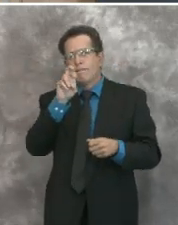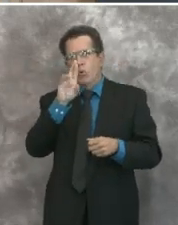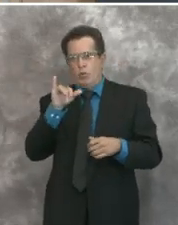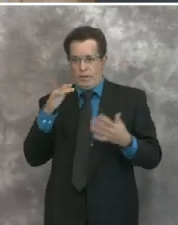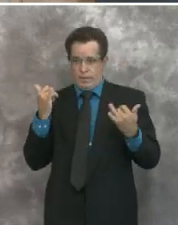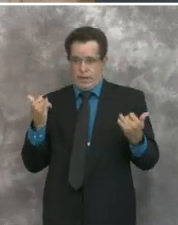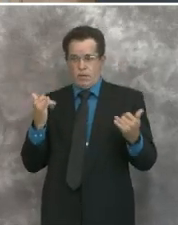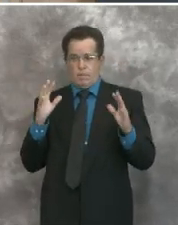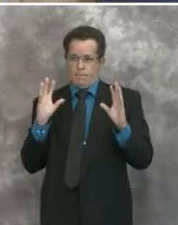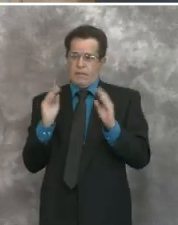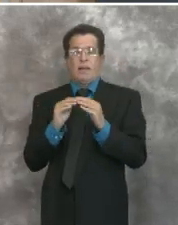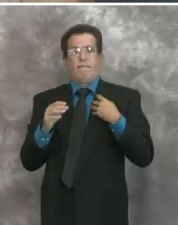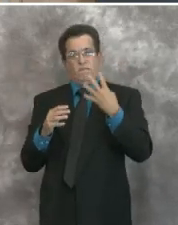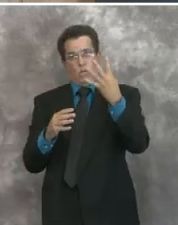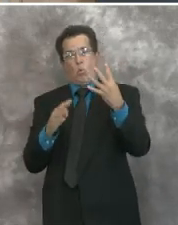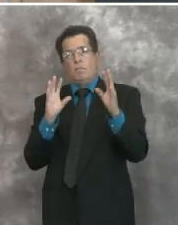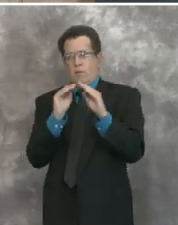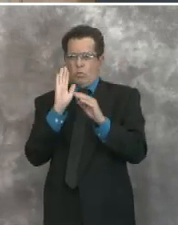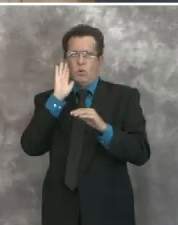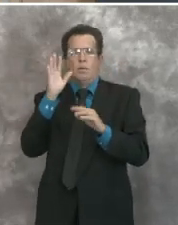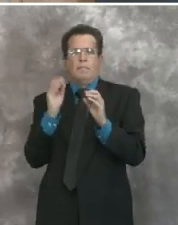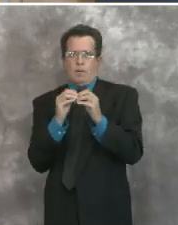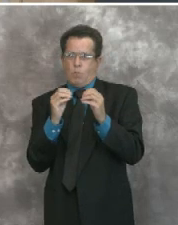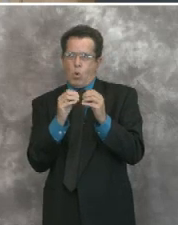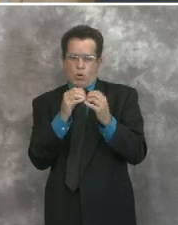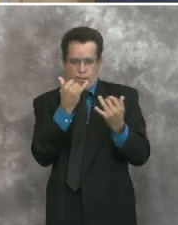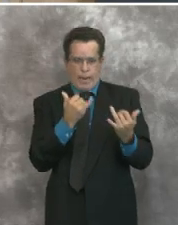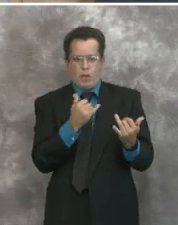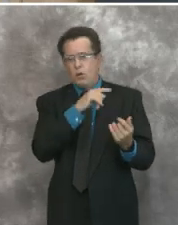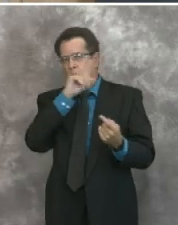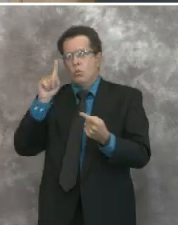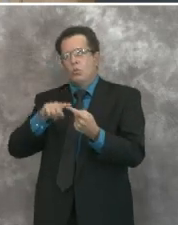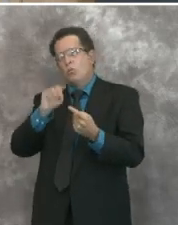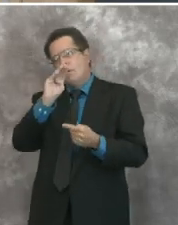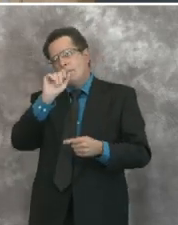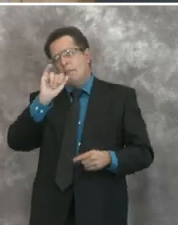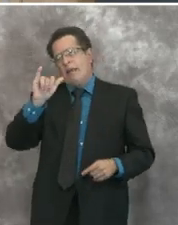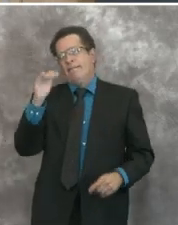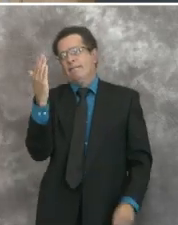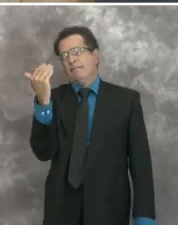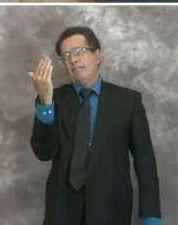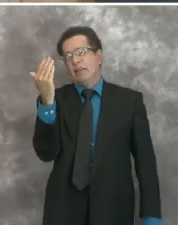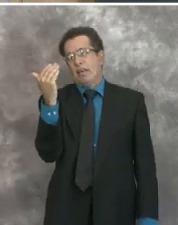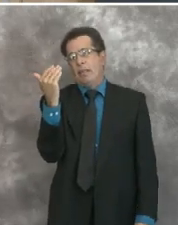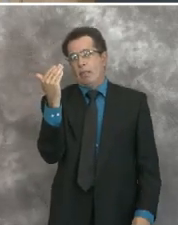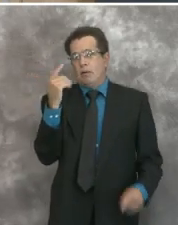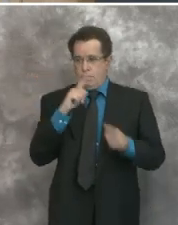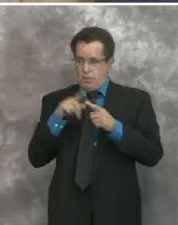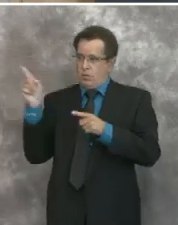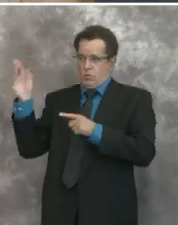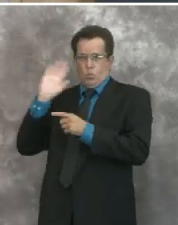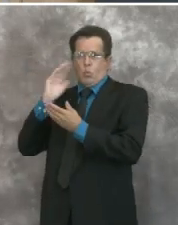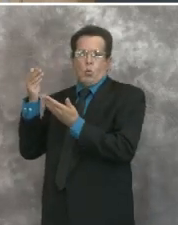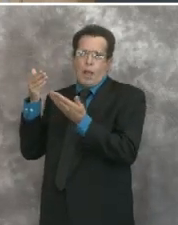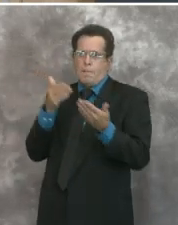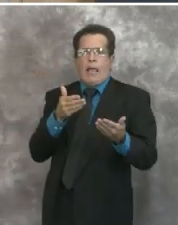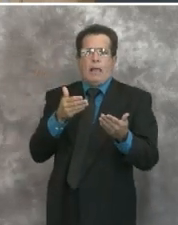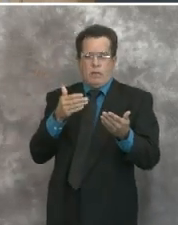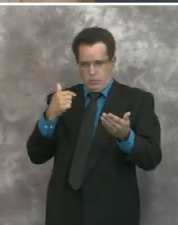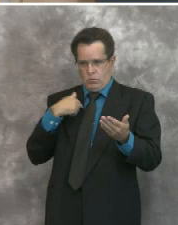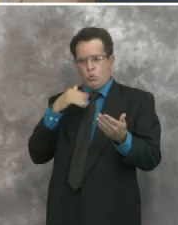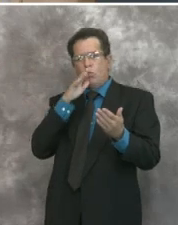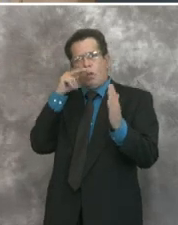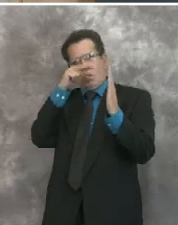4 meetings. They're going to have 4 more meetings scheduled between now and May 15th. And as they come back with their recommendations, these are going to